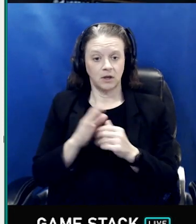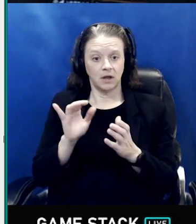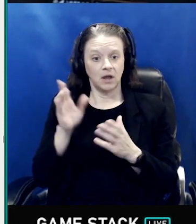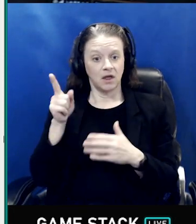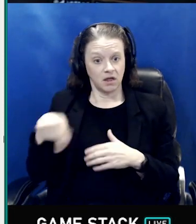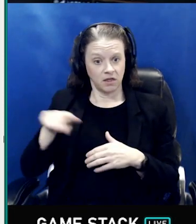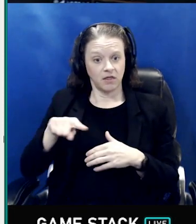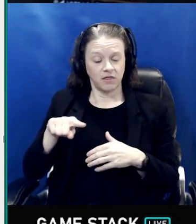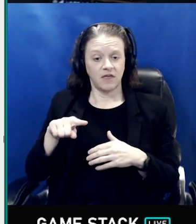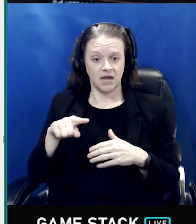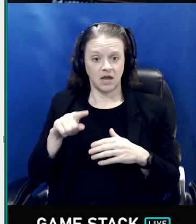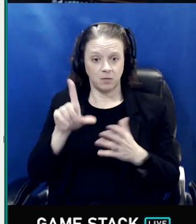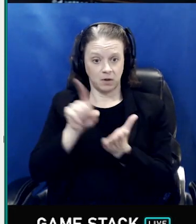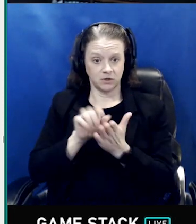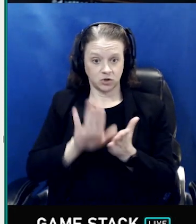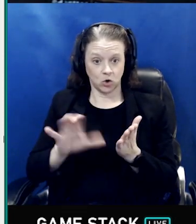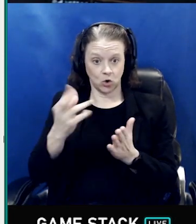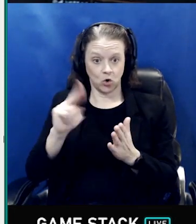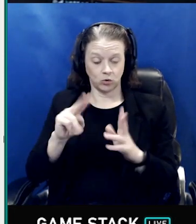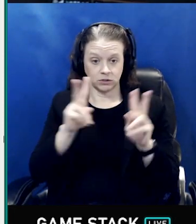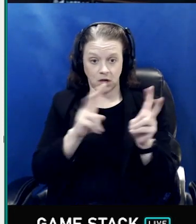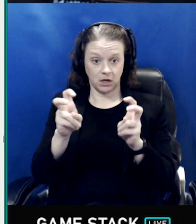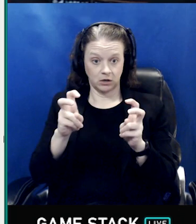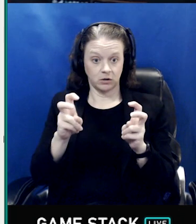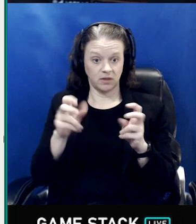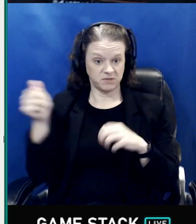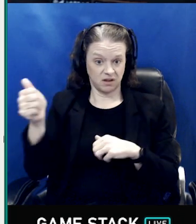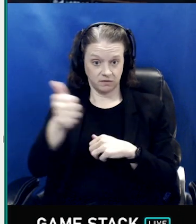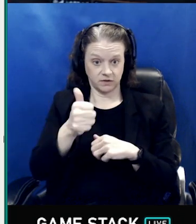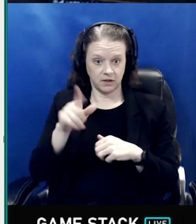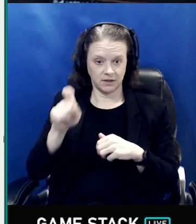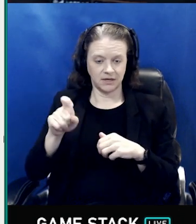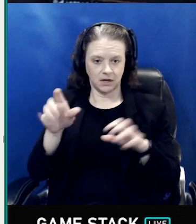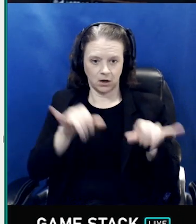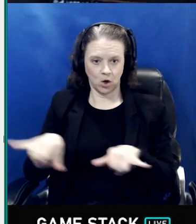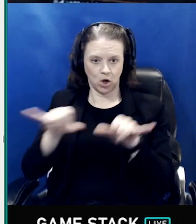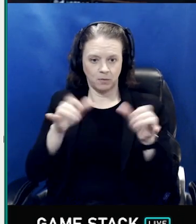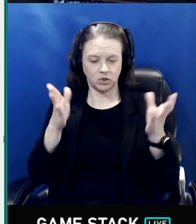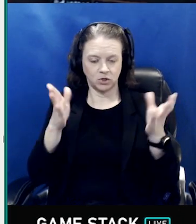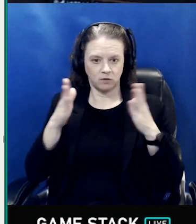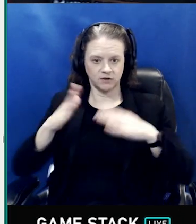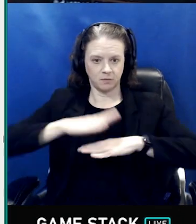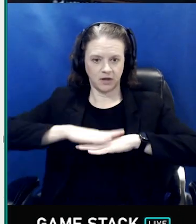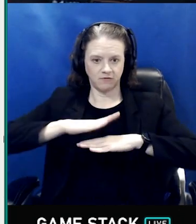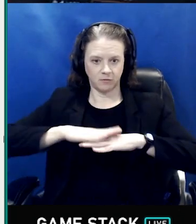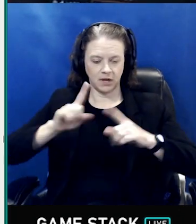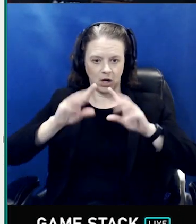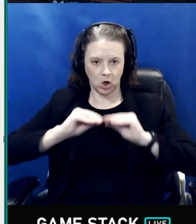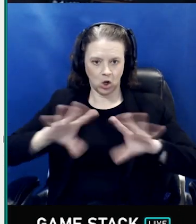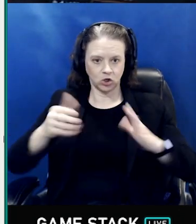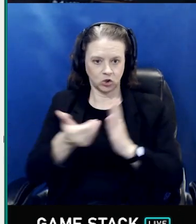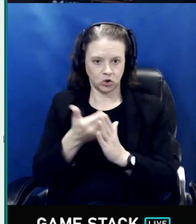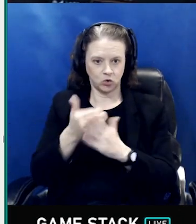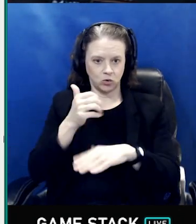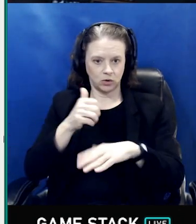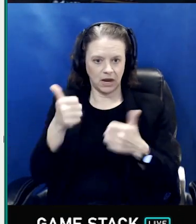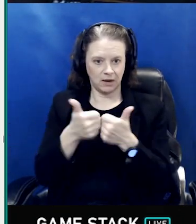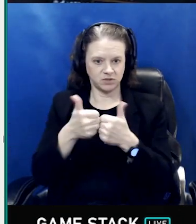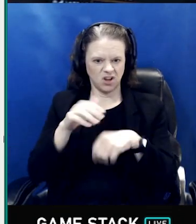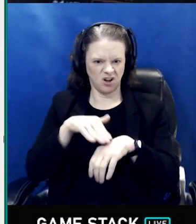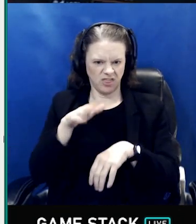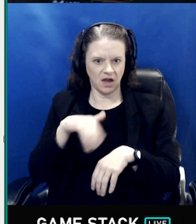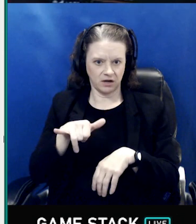themselves recently, they need to build common service platform and launch new games on it. With